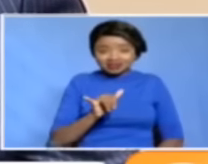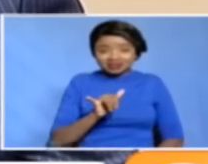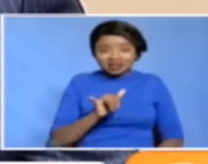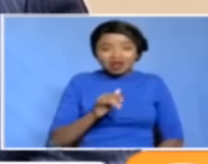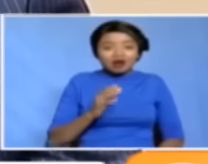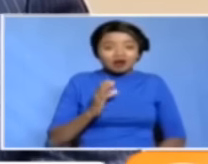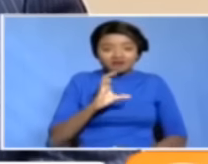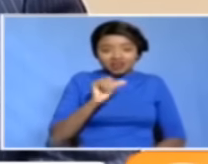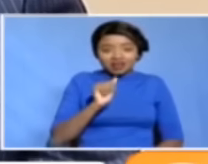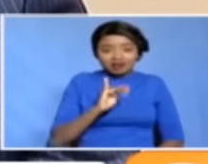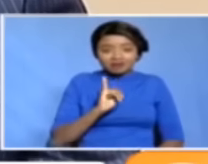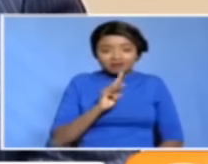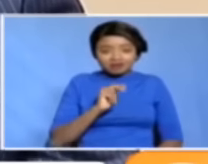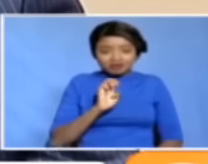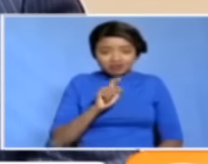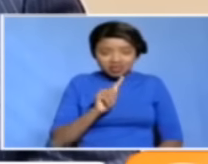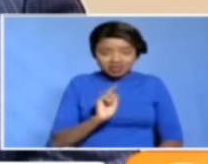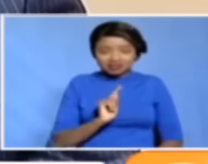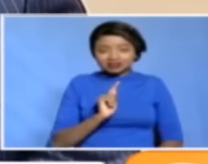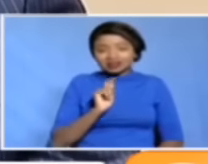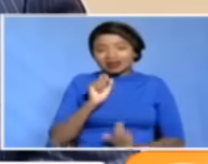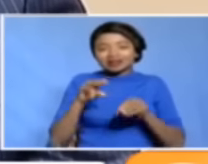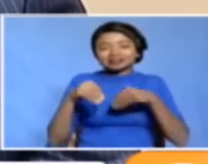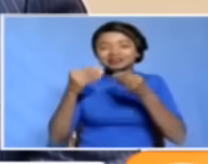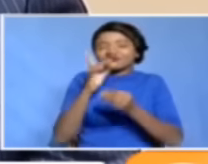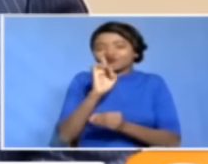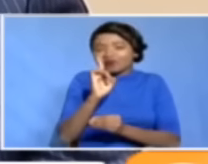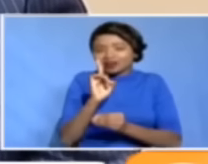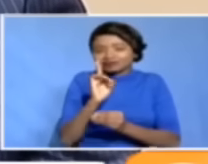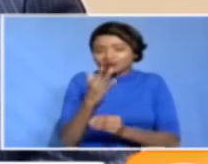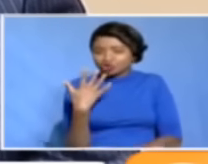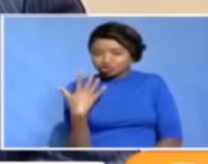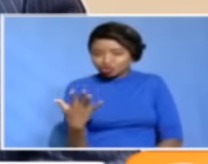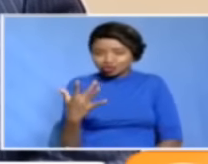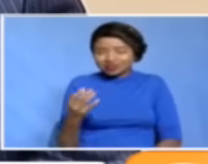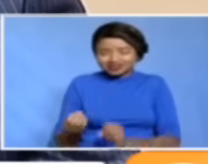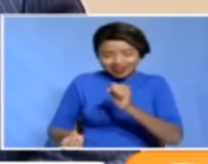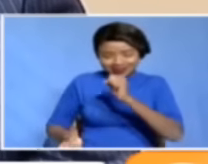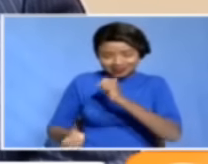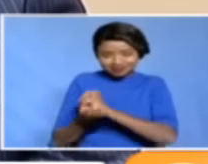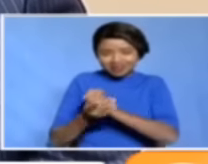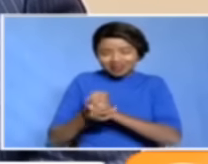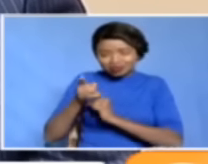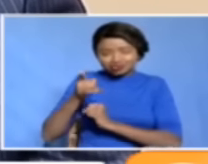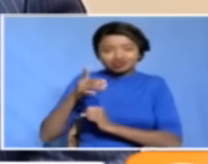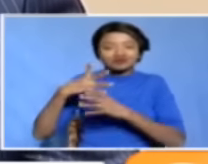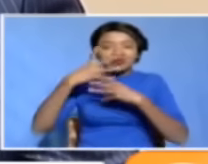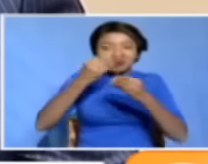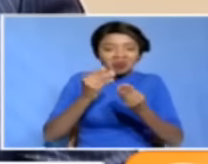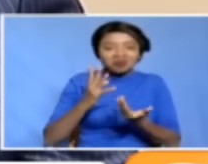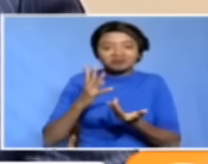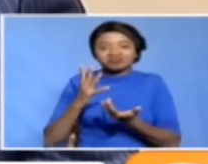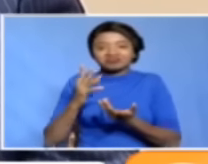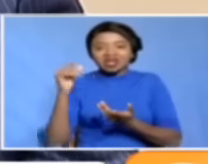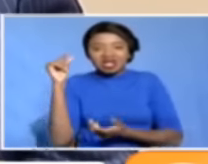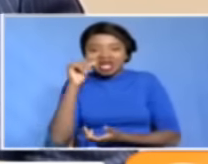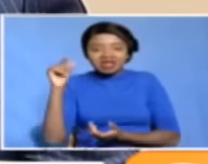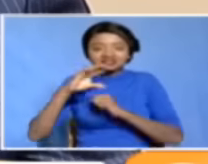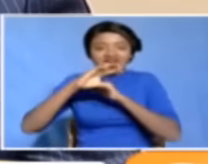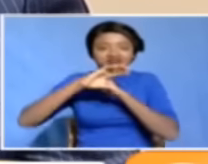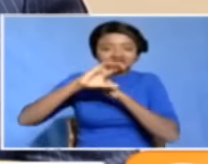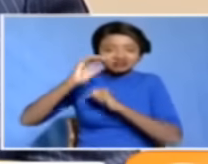can give him one synchronized document and say, Your Excellency, you're going to Wajir West or you're going to Garissa